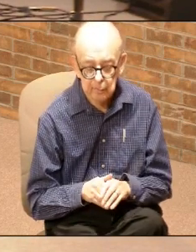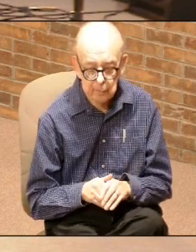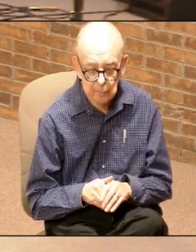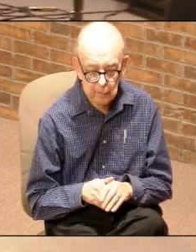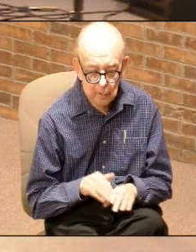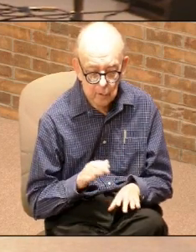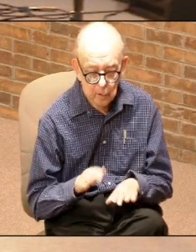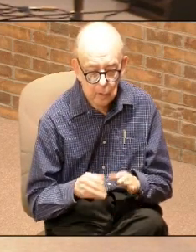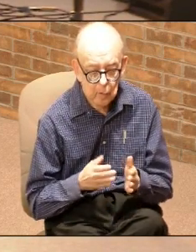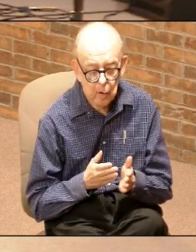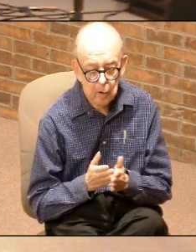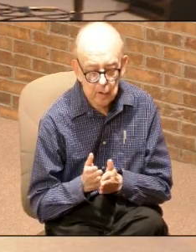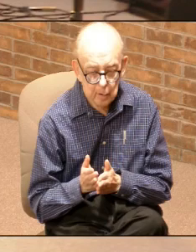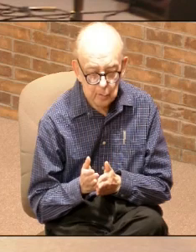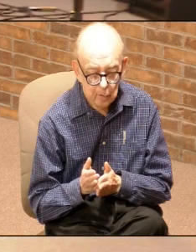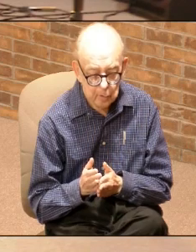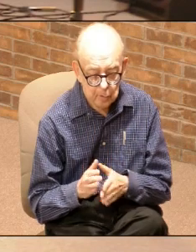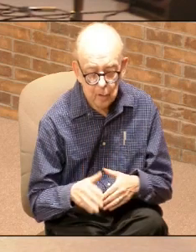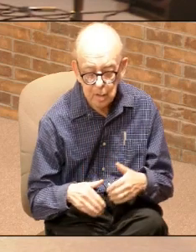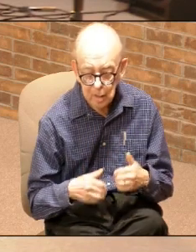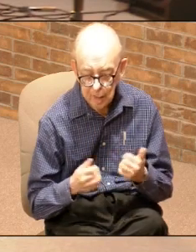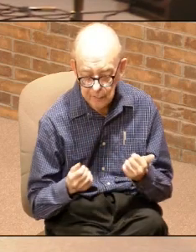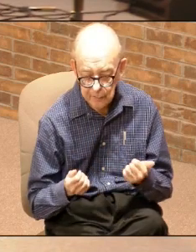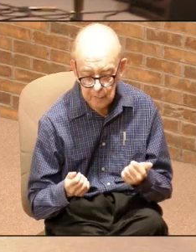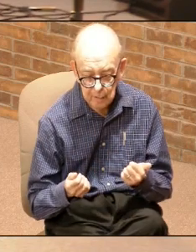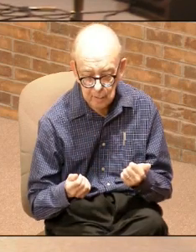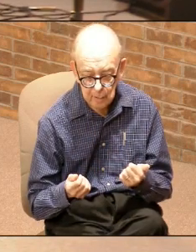and walk through this life.